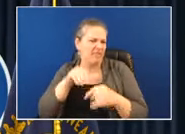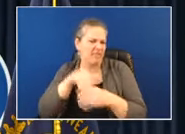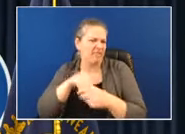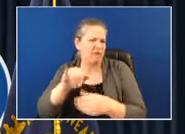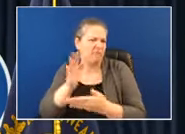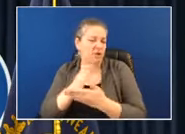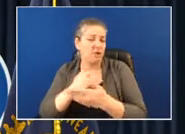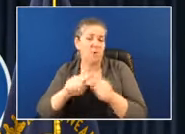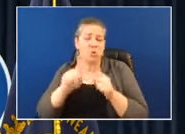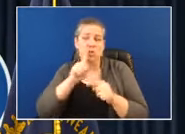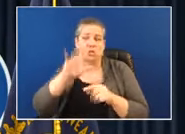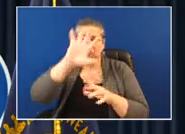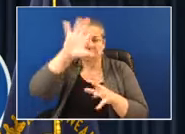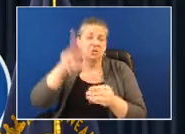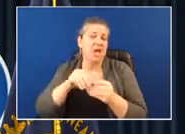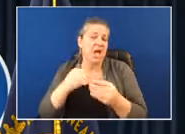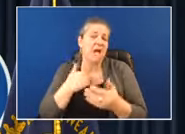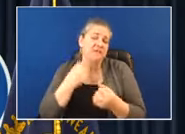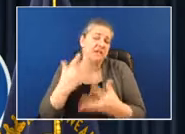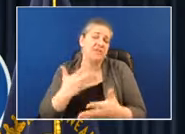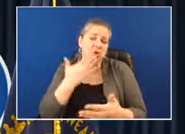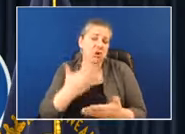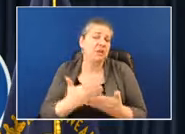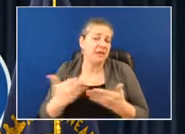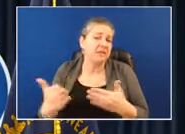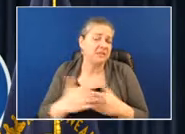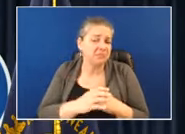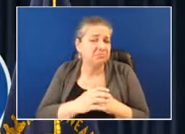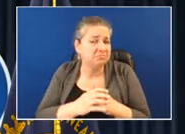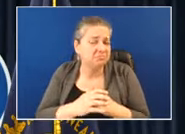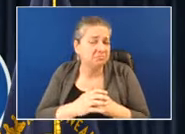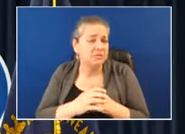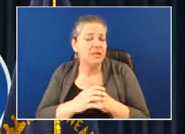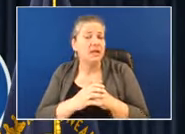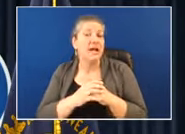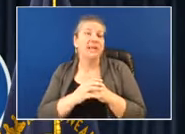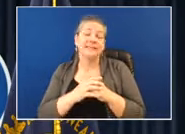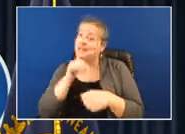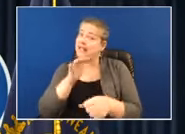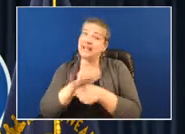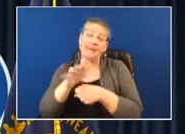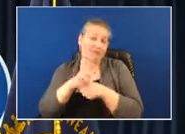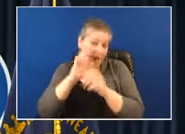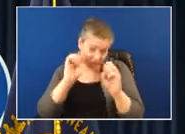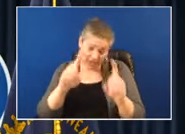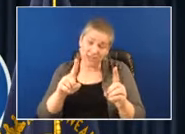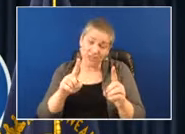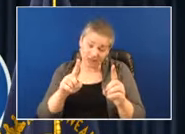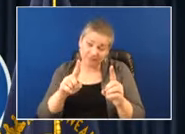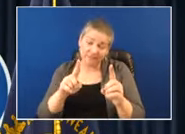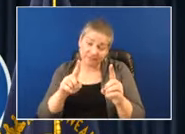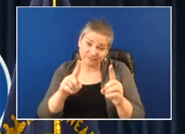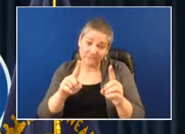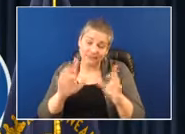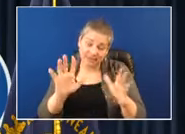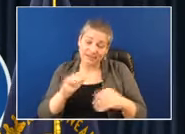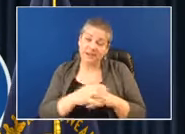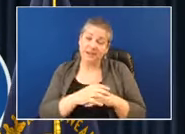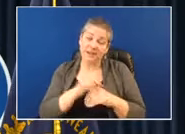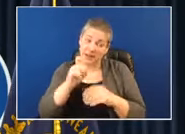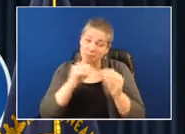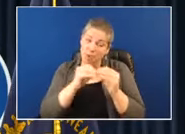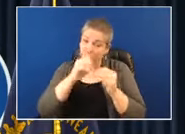number of good things in it. It certainly comes up short on education, on meeting the moment for our public schools and our